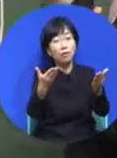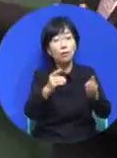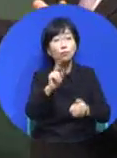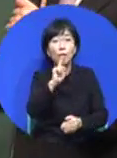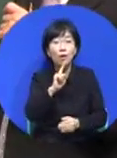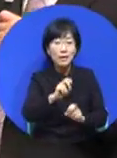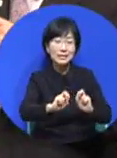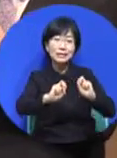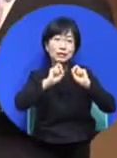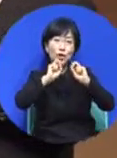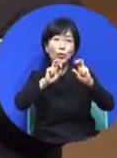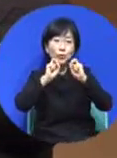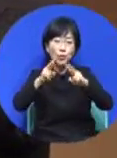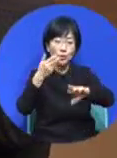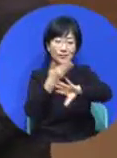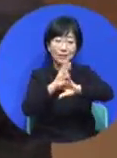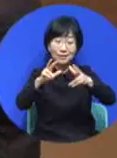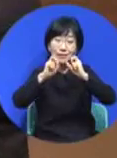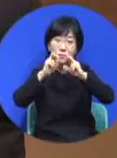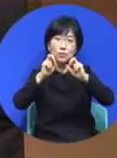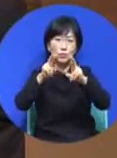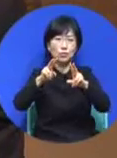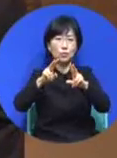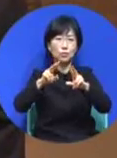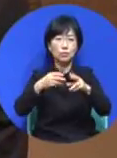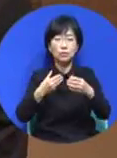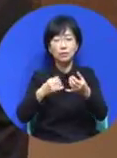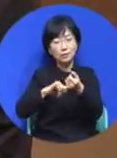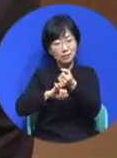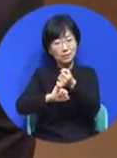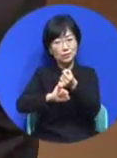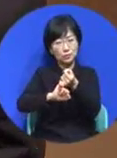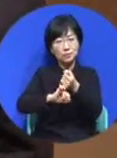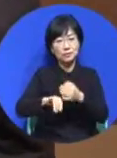that missions? This is the goal.